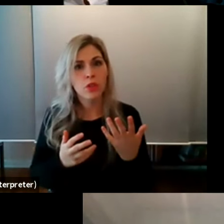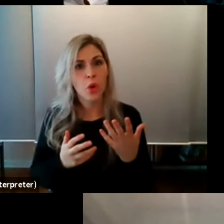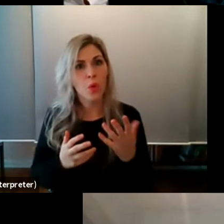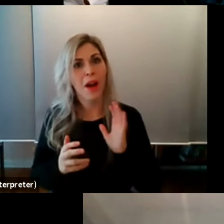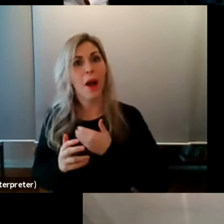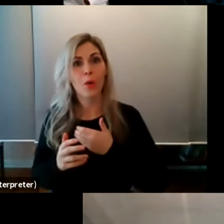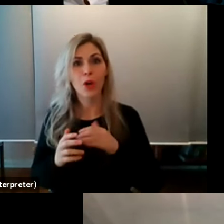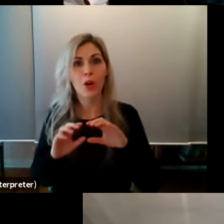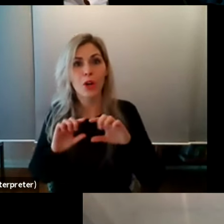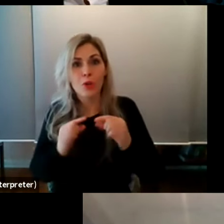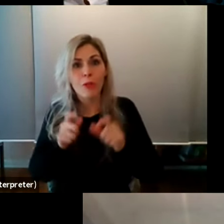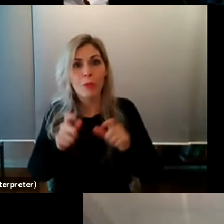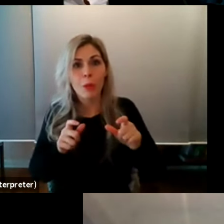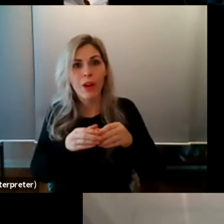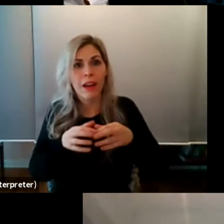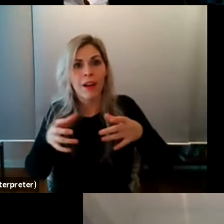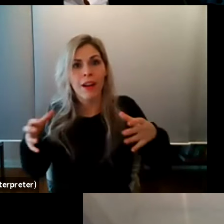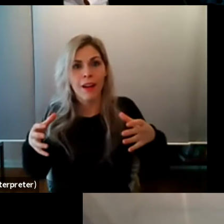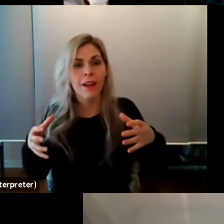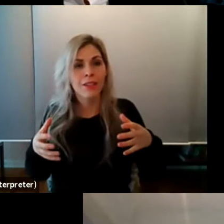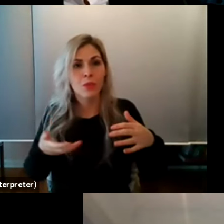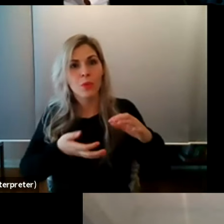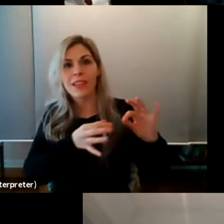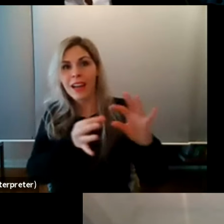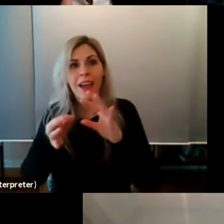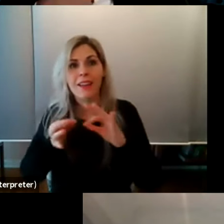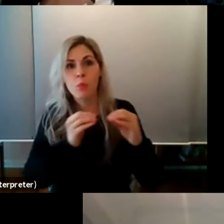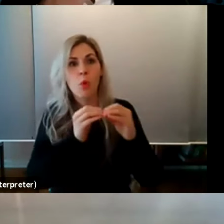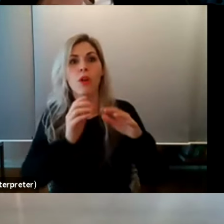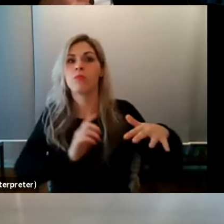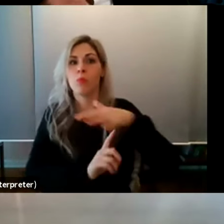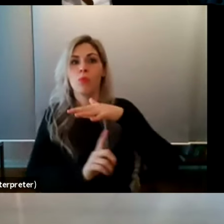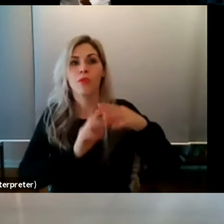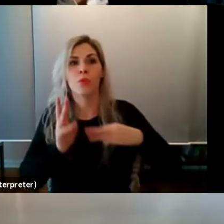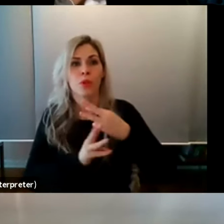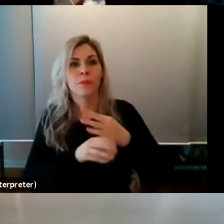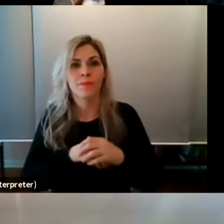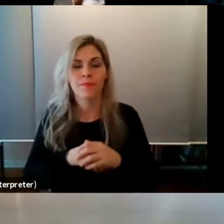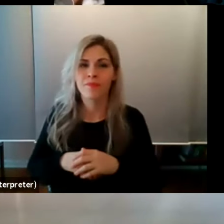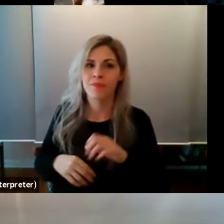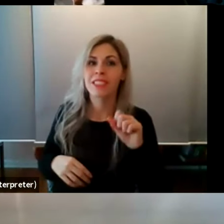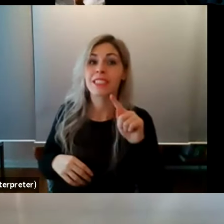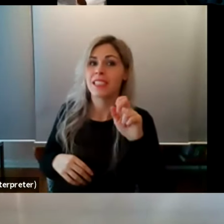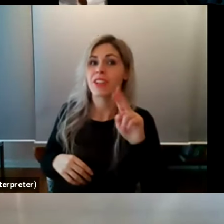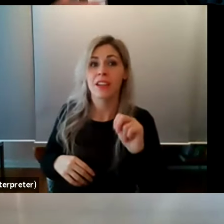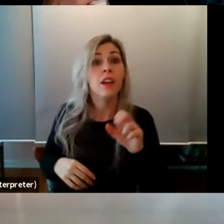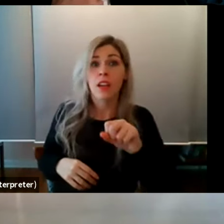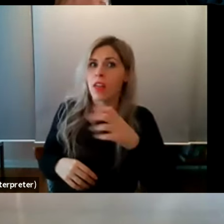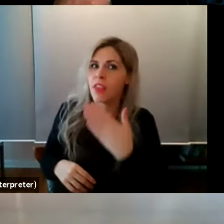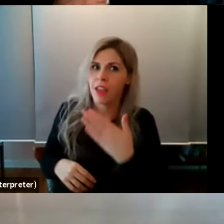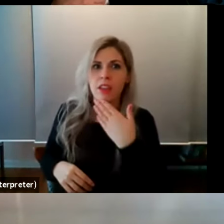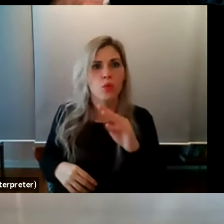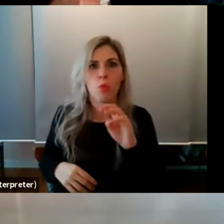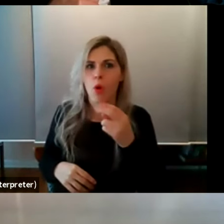and other partners of organizations of persons with disabilities in such important initiatives. Yeah, thank you, Mohamed. And